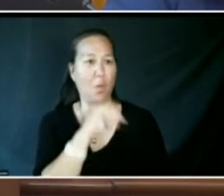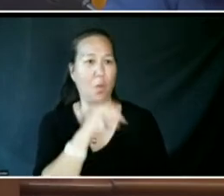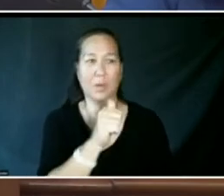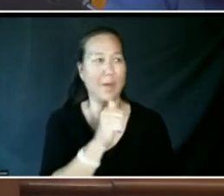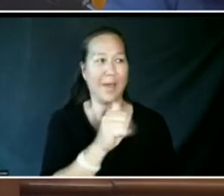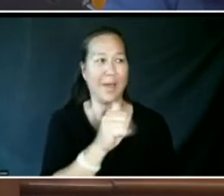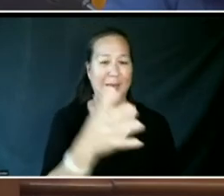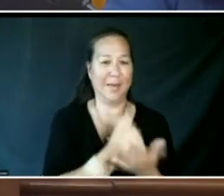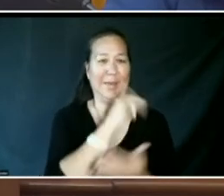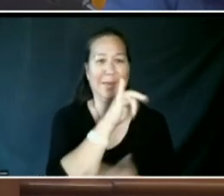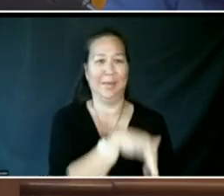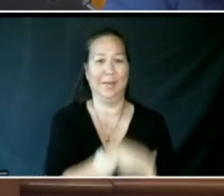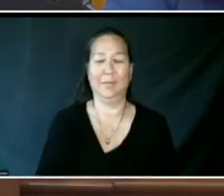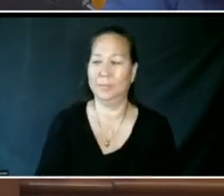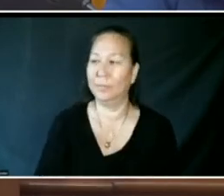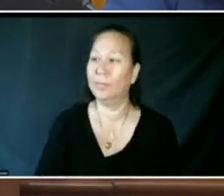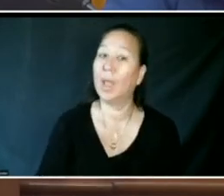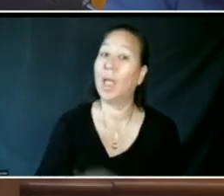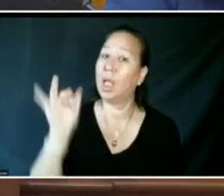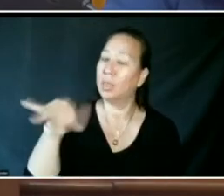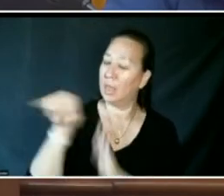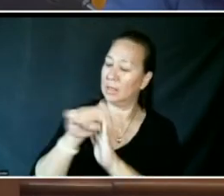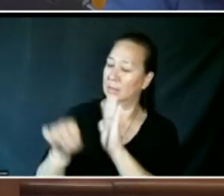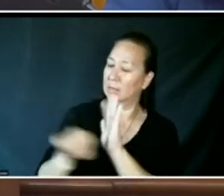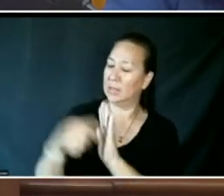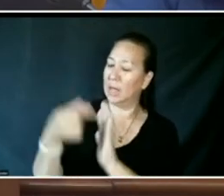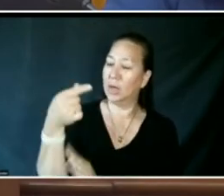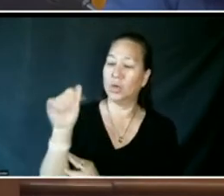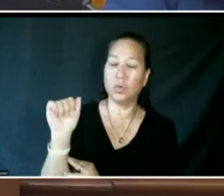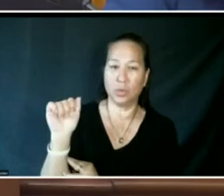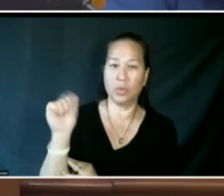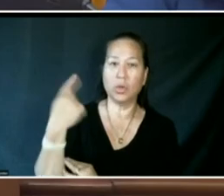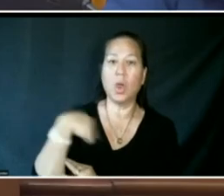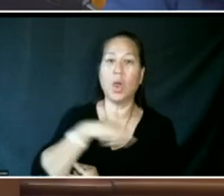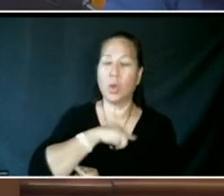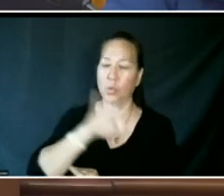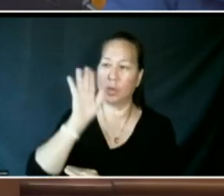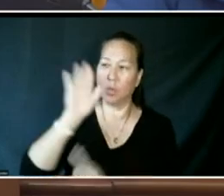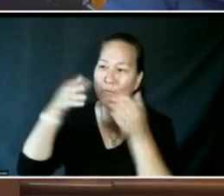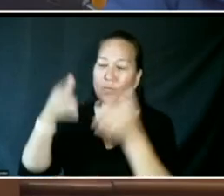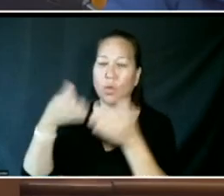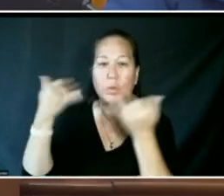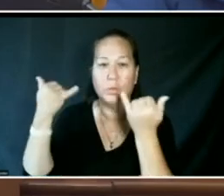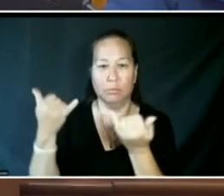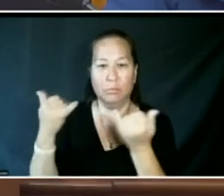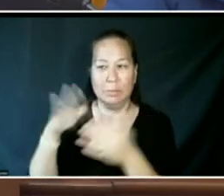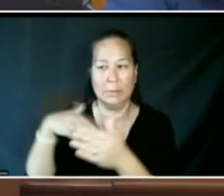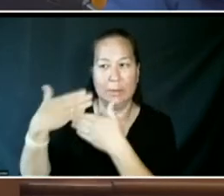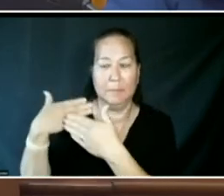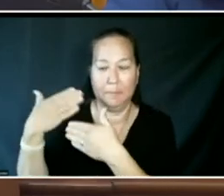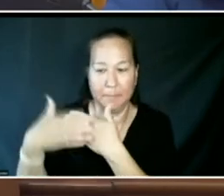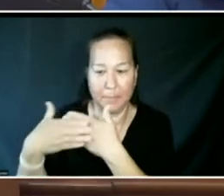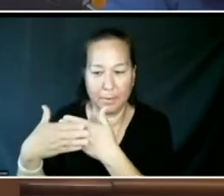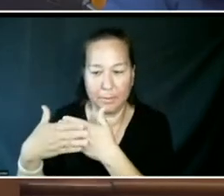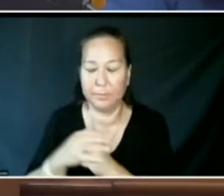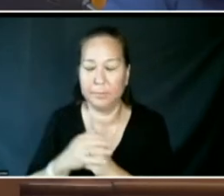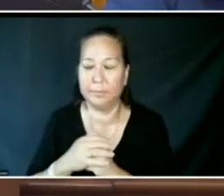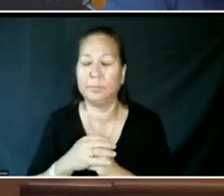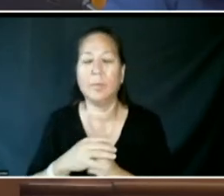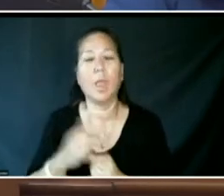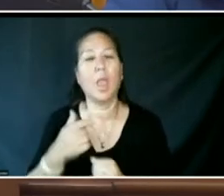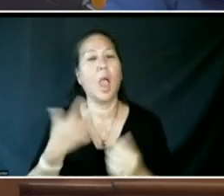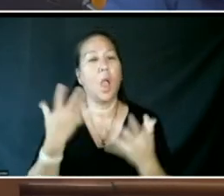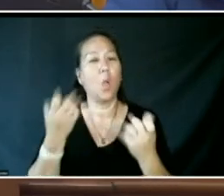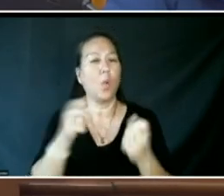So the state of Georgia is where we will turn our attention to next. I want to emphasize that our investigation into